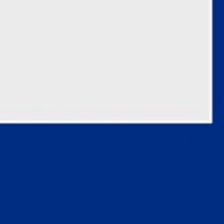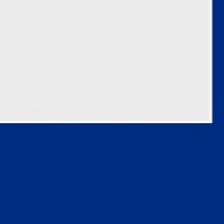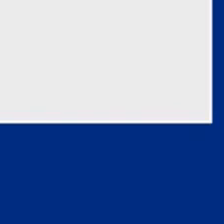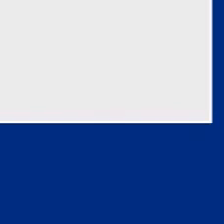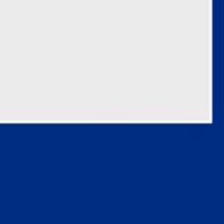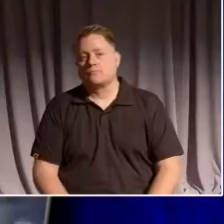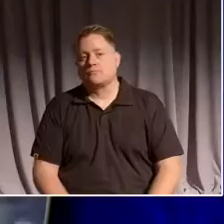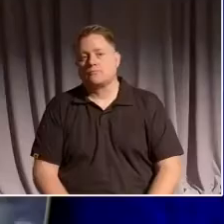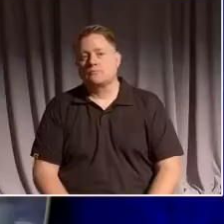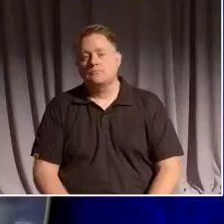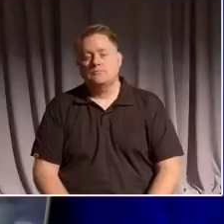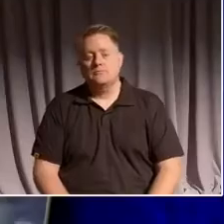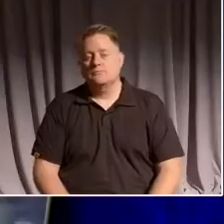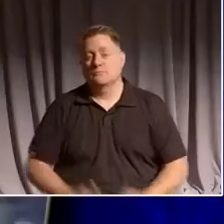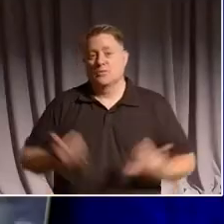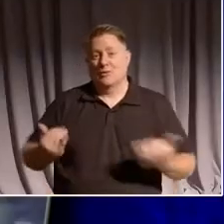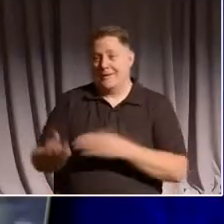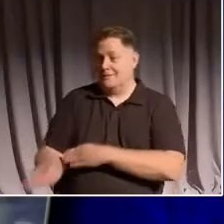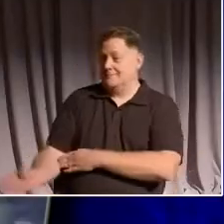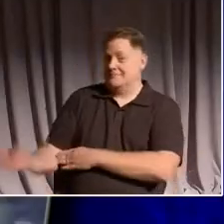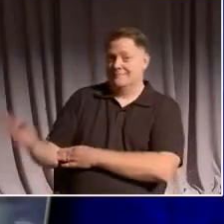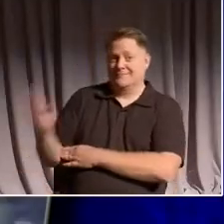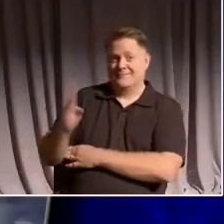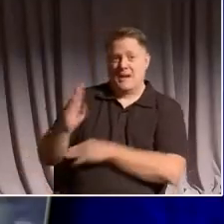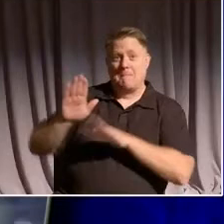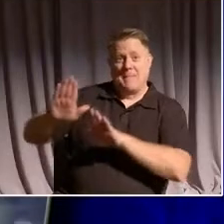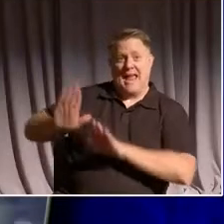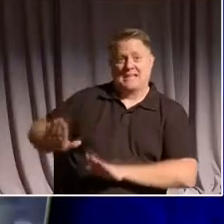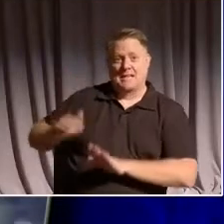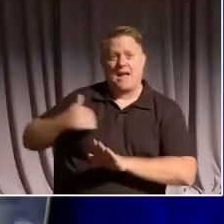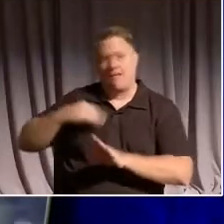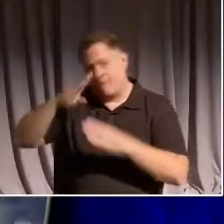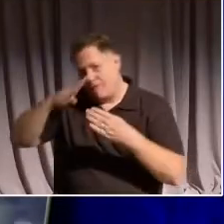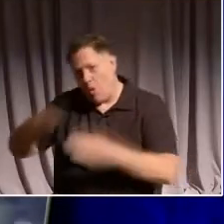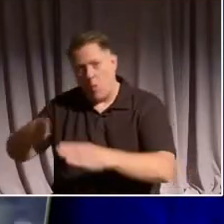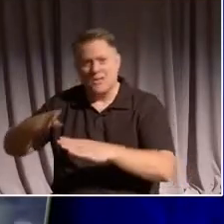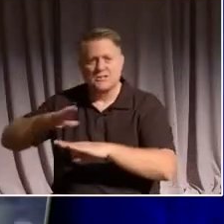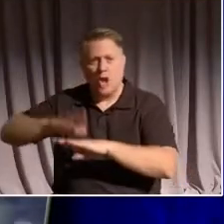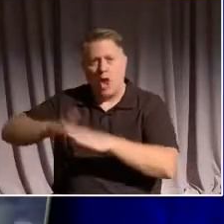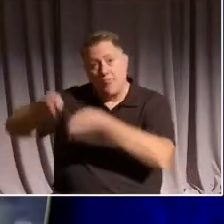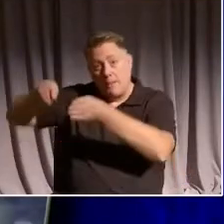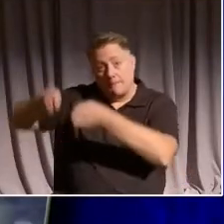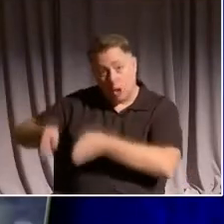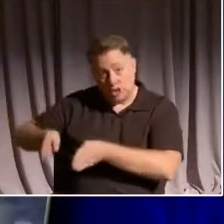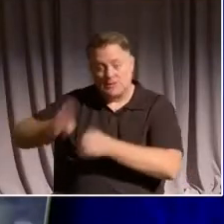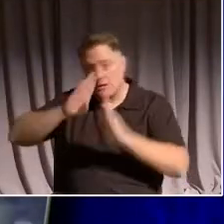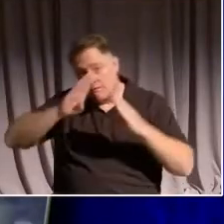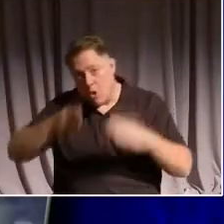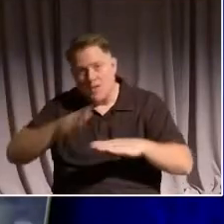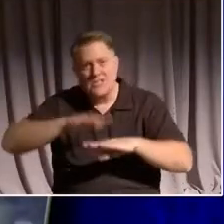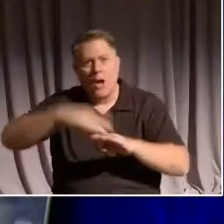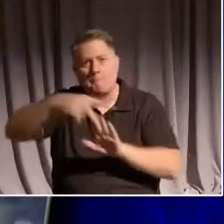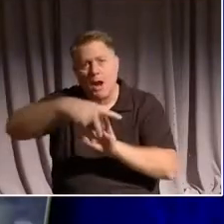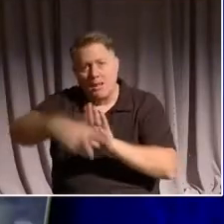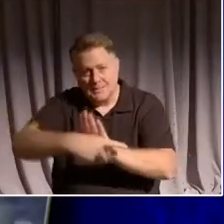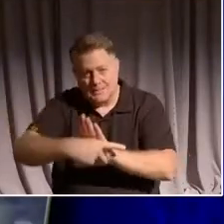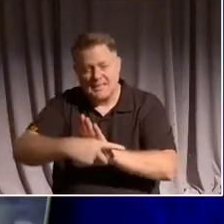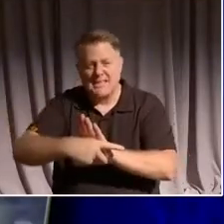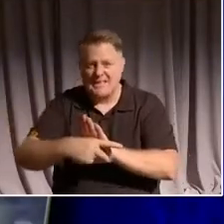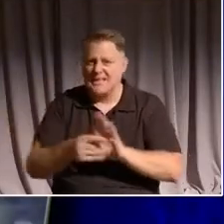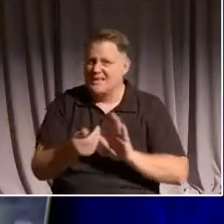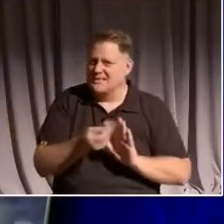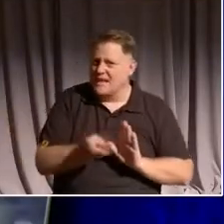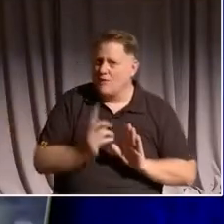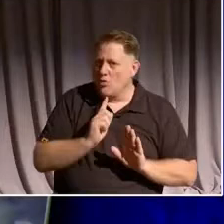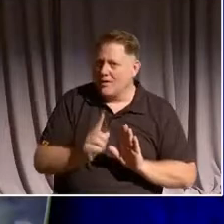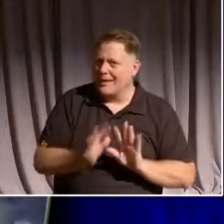been such an amazing day because I think we've really tried to balance focusing in on the person, focusing on the policy, with several